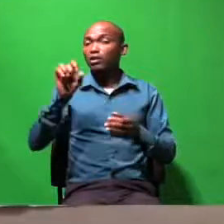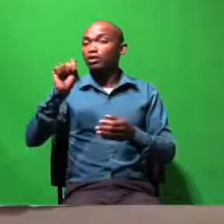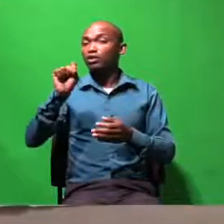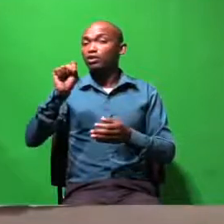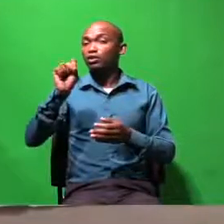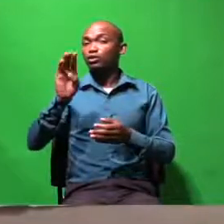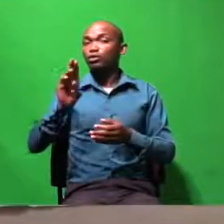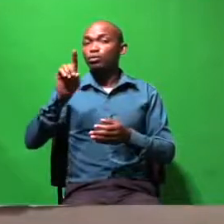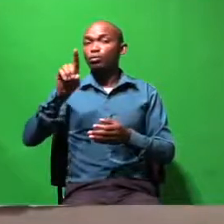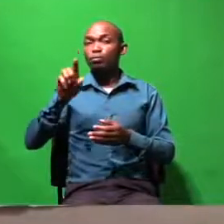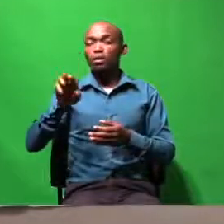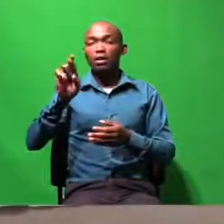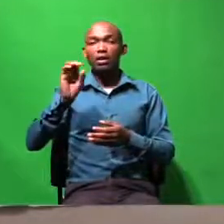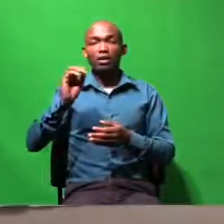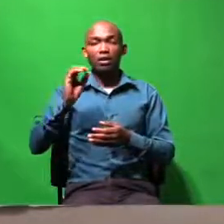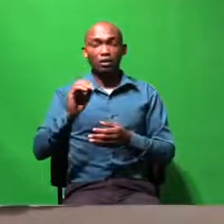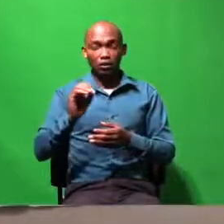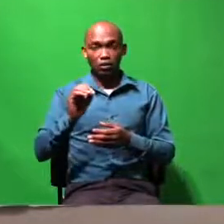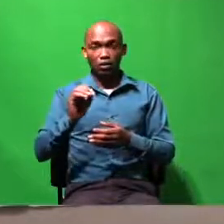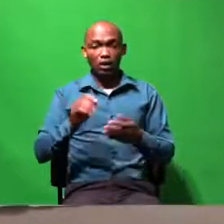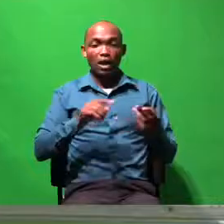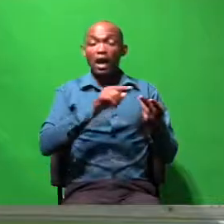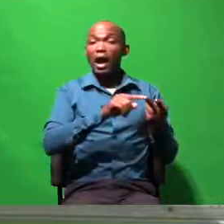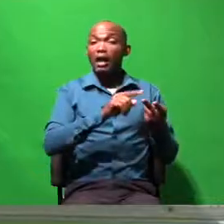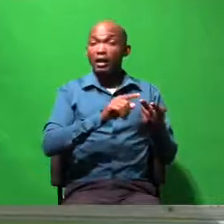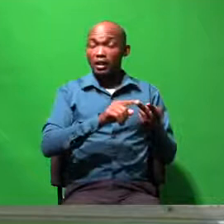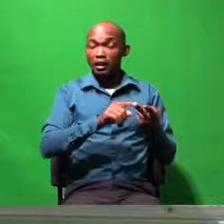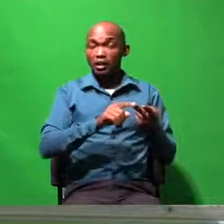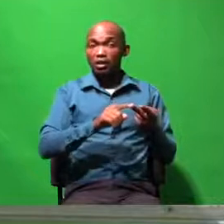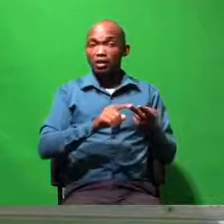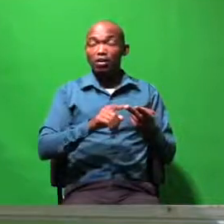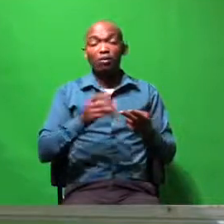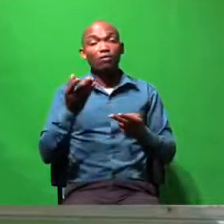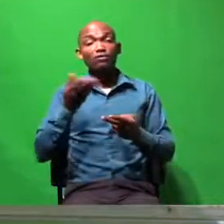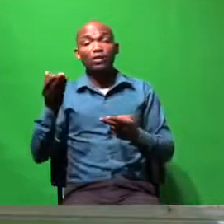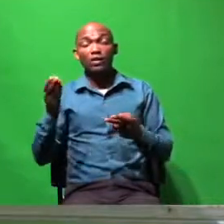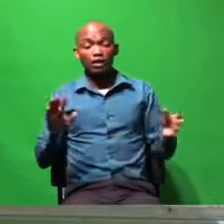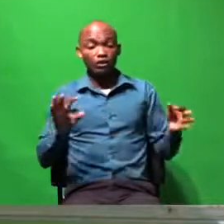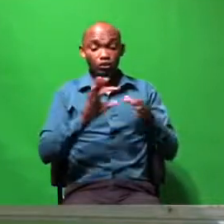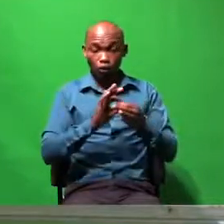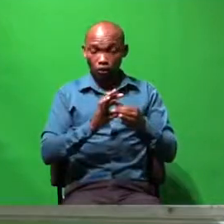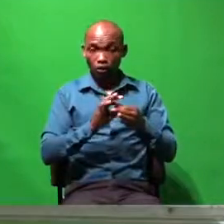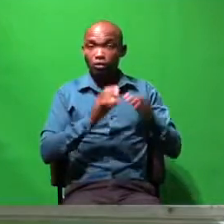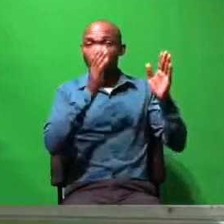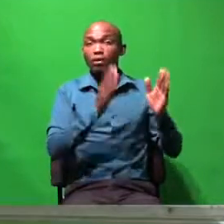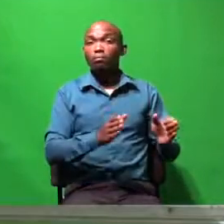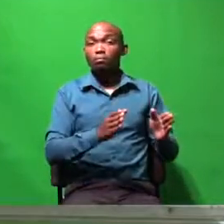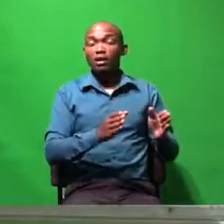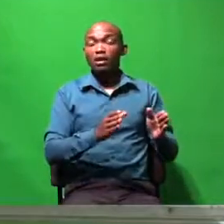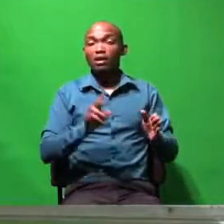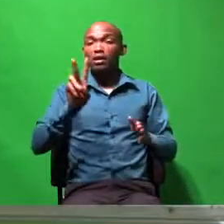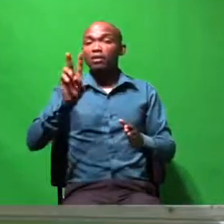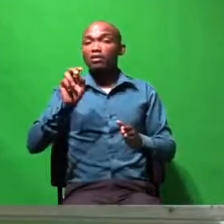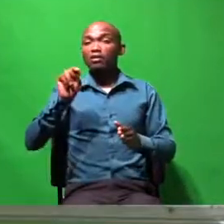superior vena cava. The superior vena cava again or further will join with the main vena